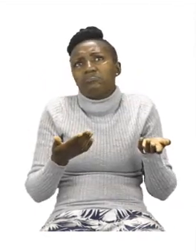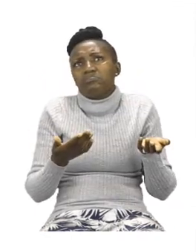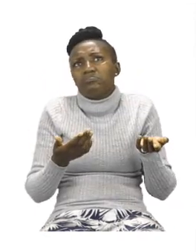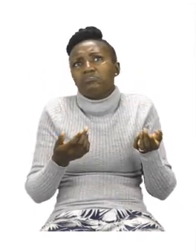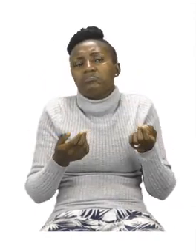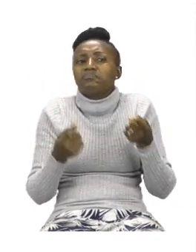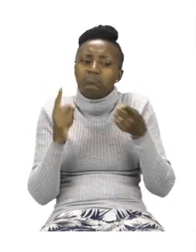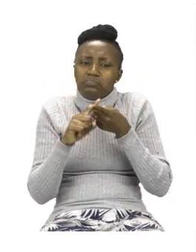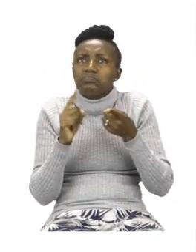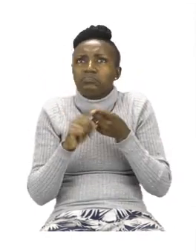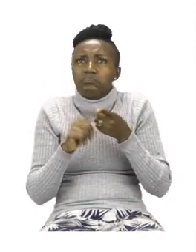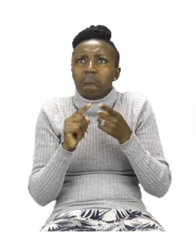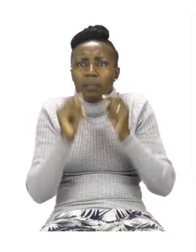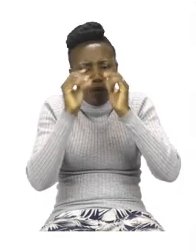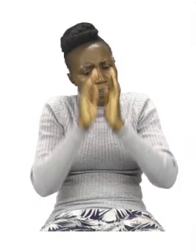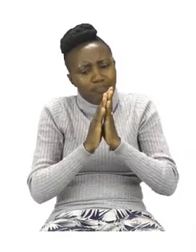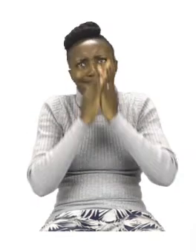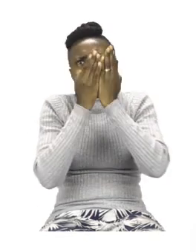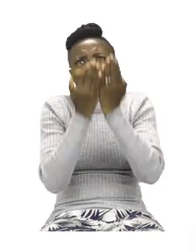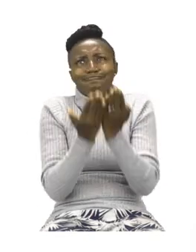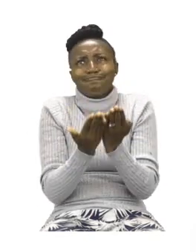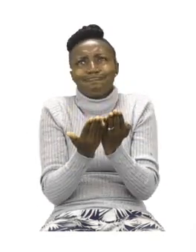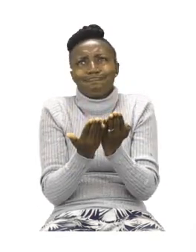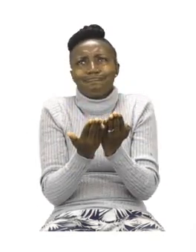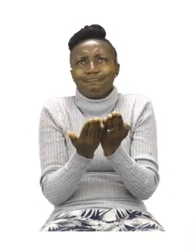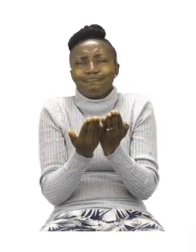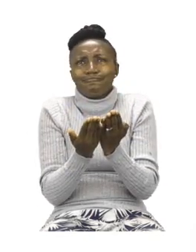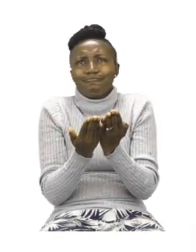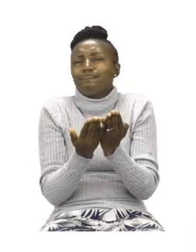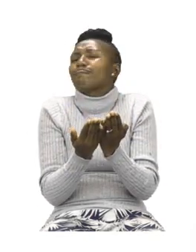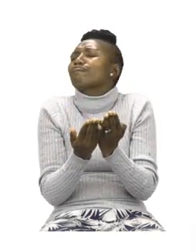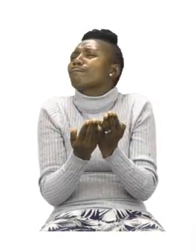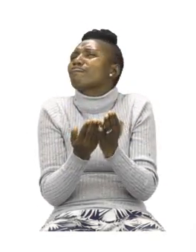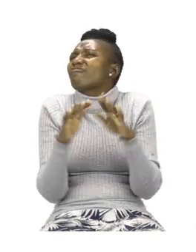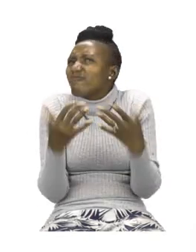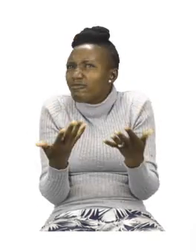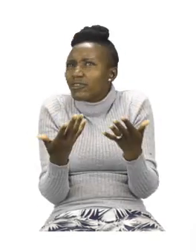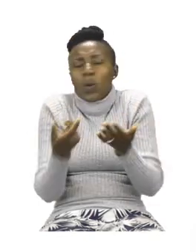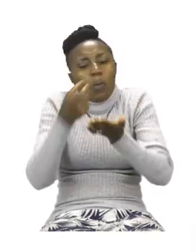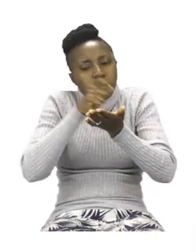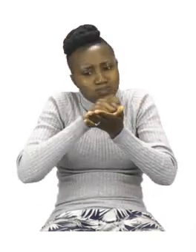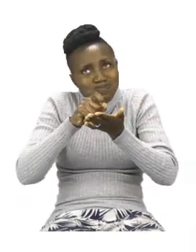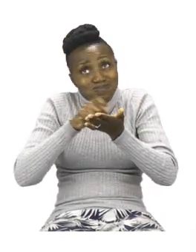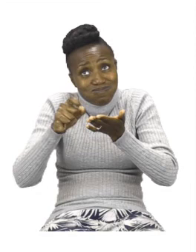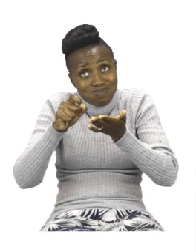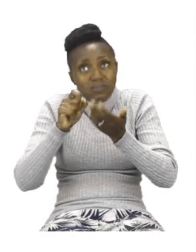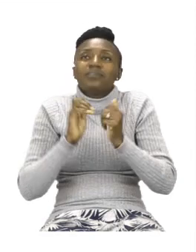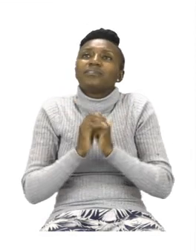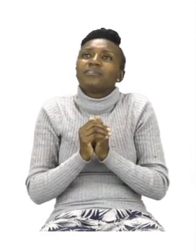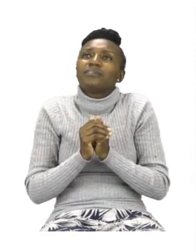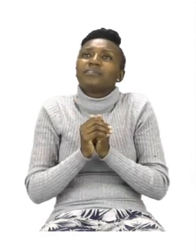thing we can see is a book. Now, a book is used to write things in.